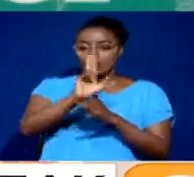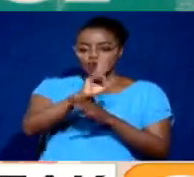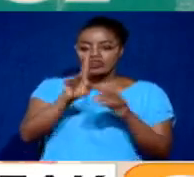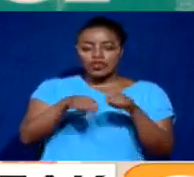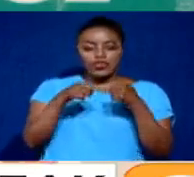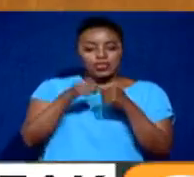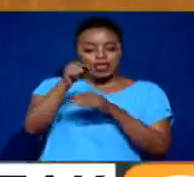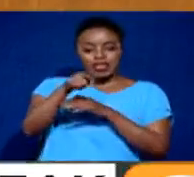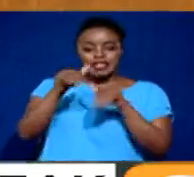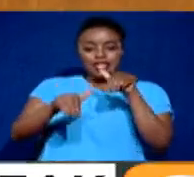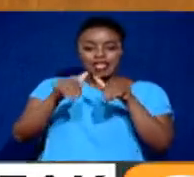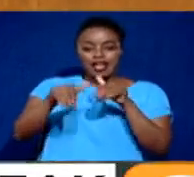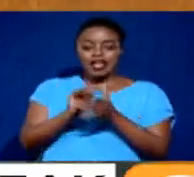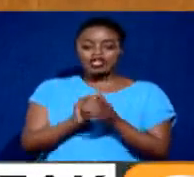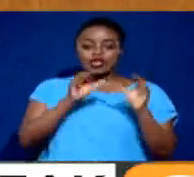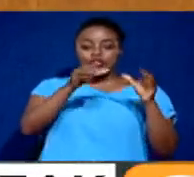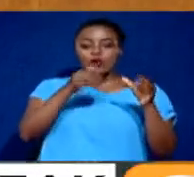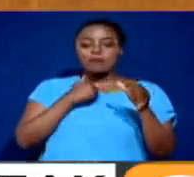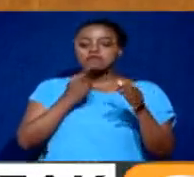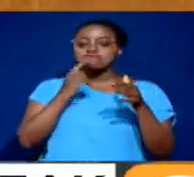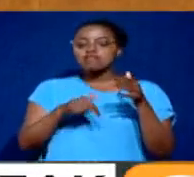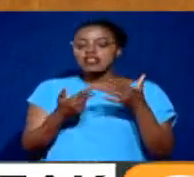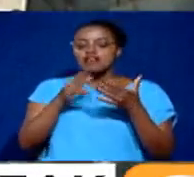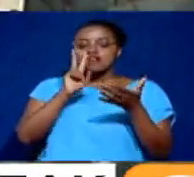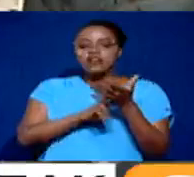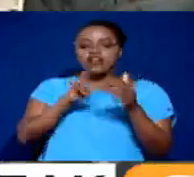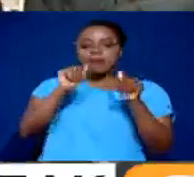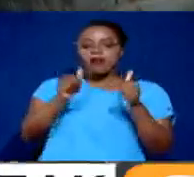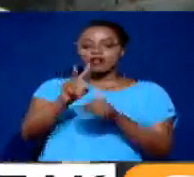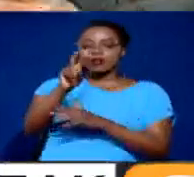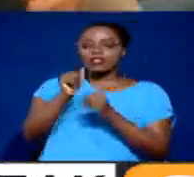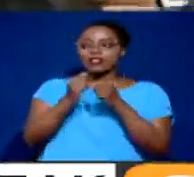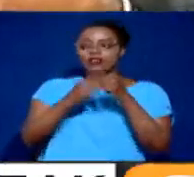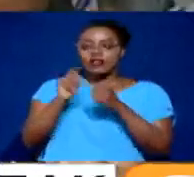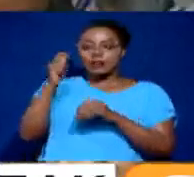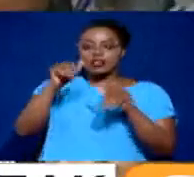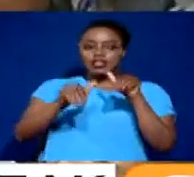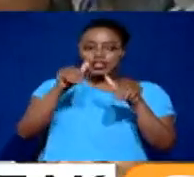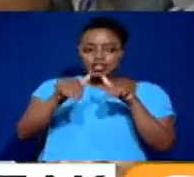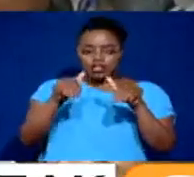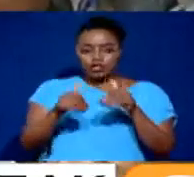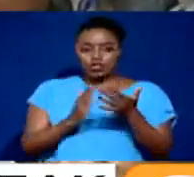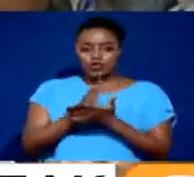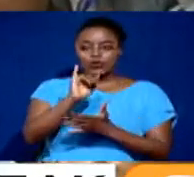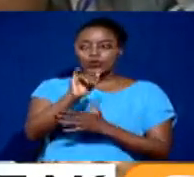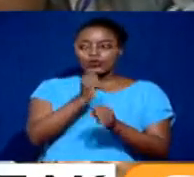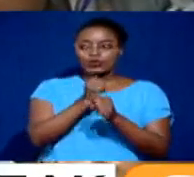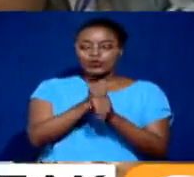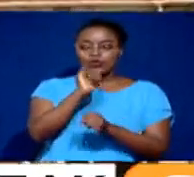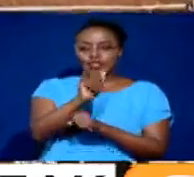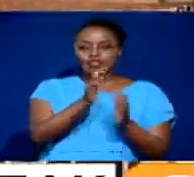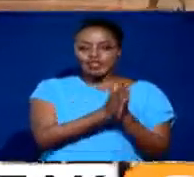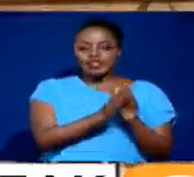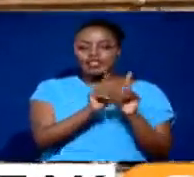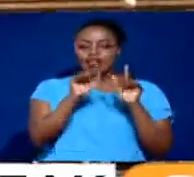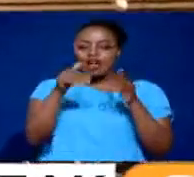the results of the elections. The groups, citing the invalidation of 2017 presidential election results by the Supreme Court on the basis